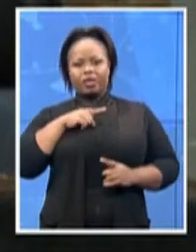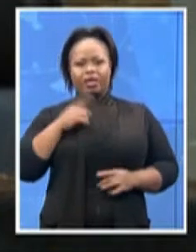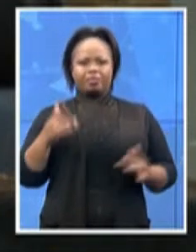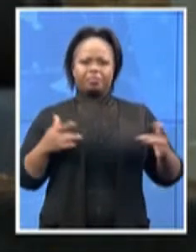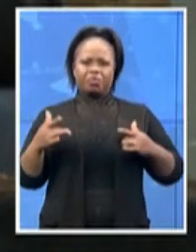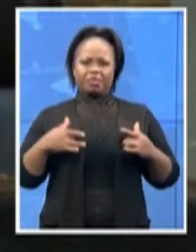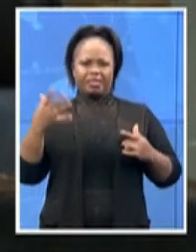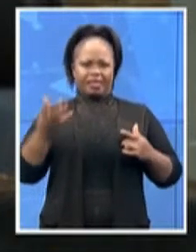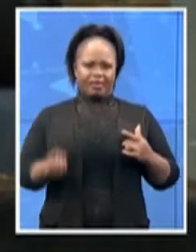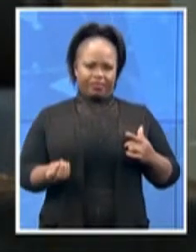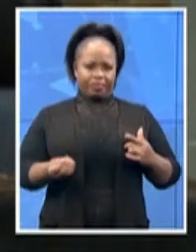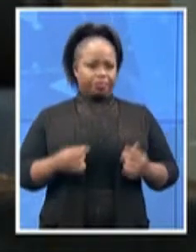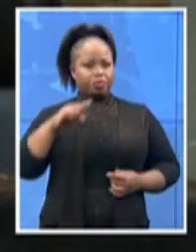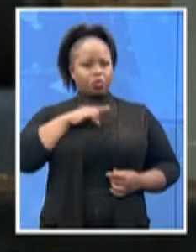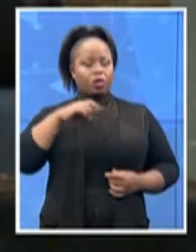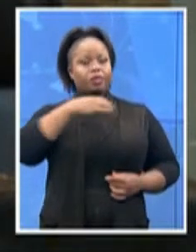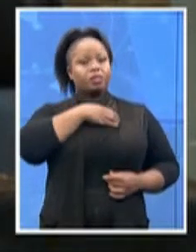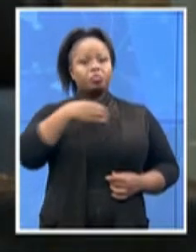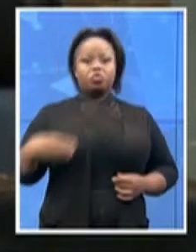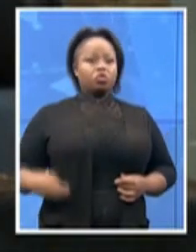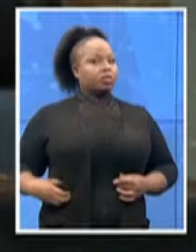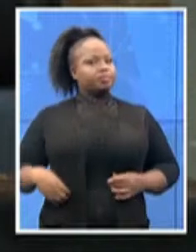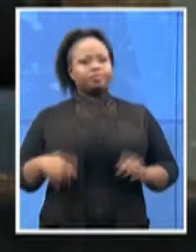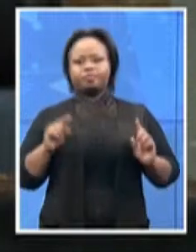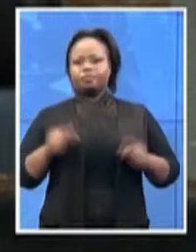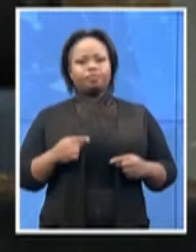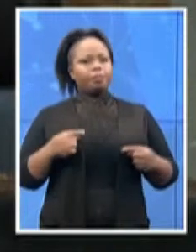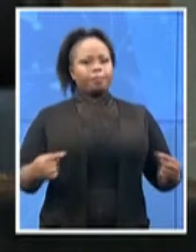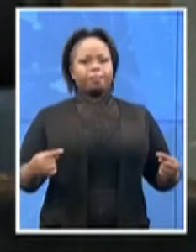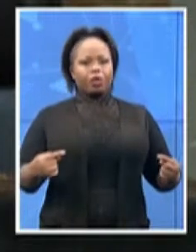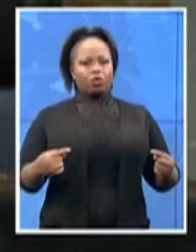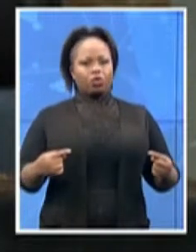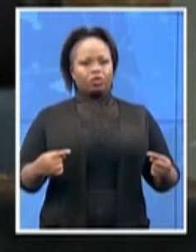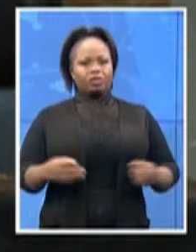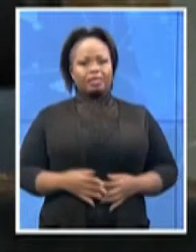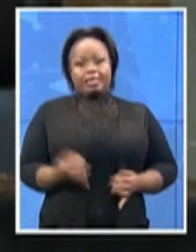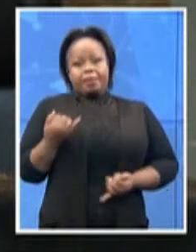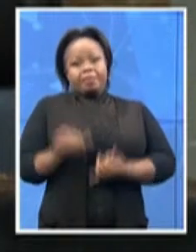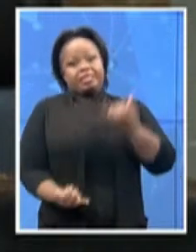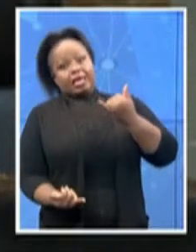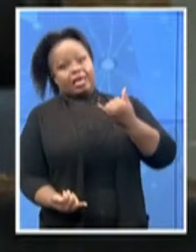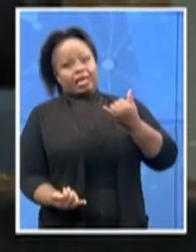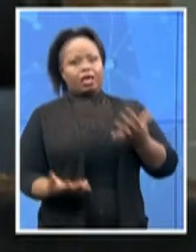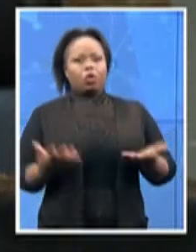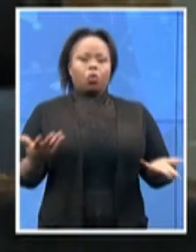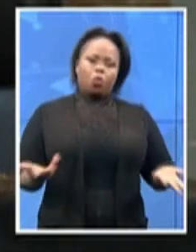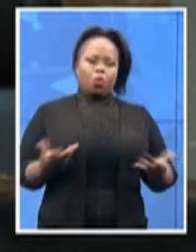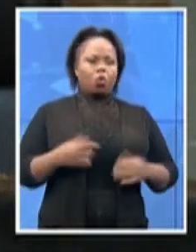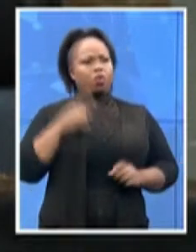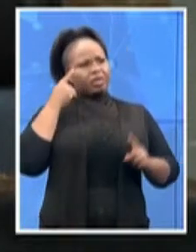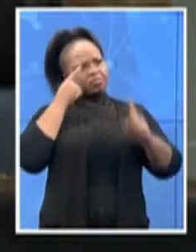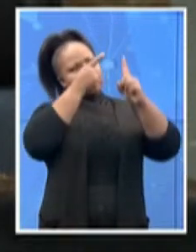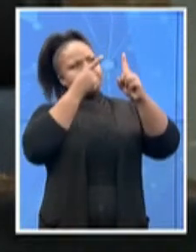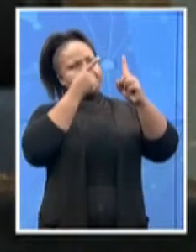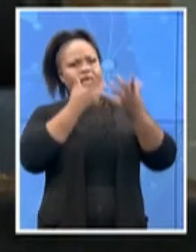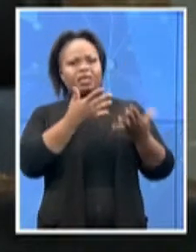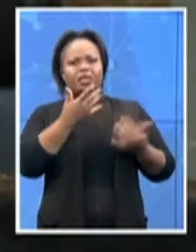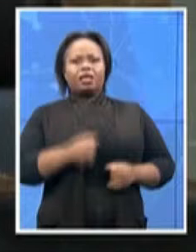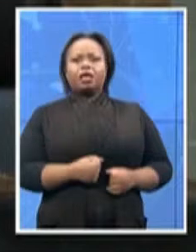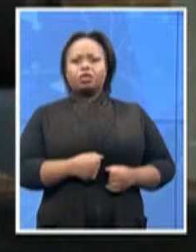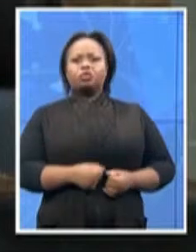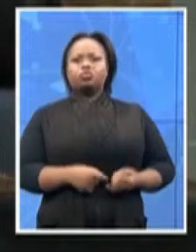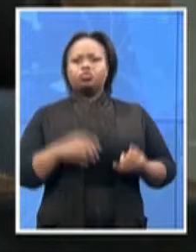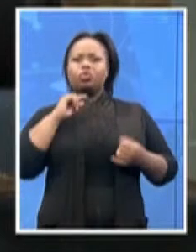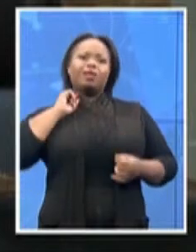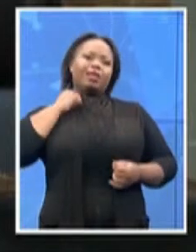not inadvertently and deliberately mislead Parliament because these two words cannot apply